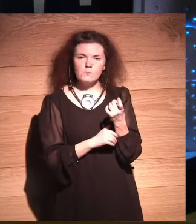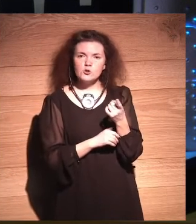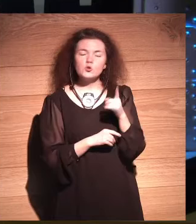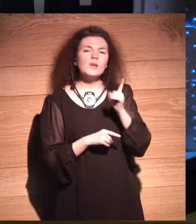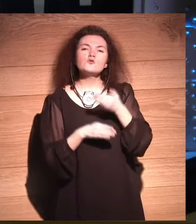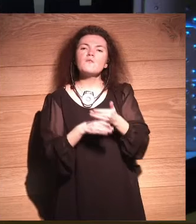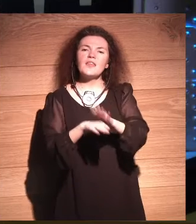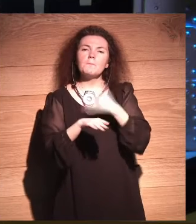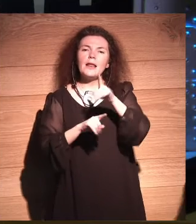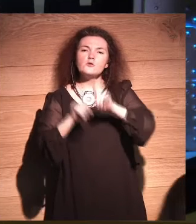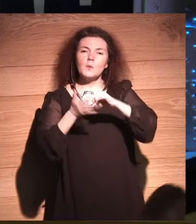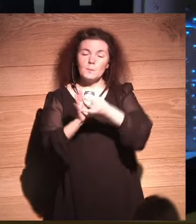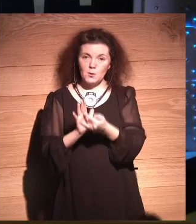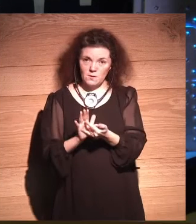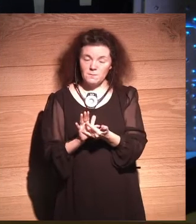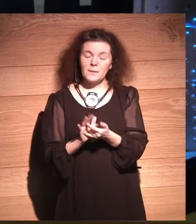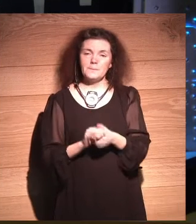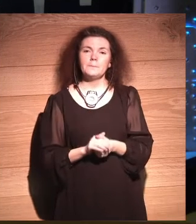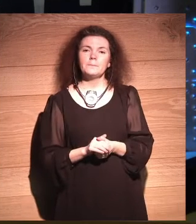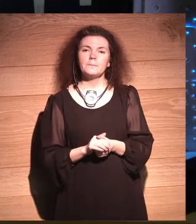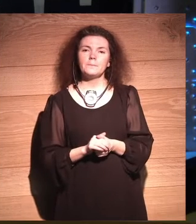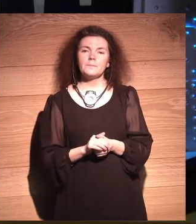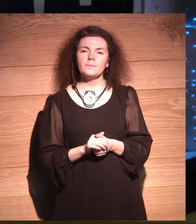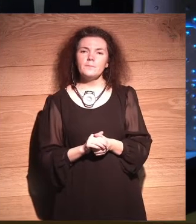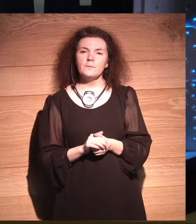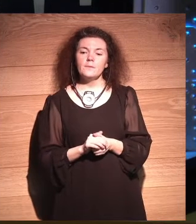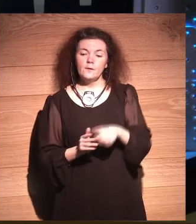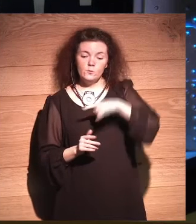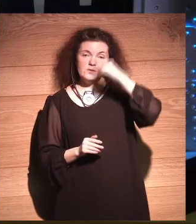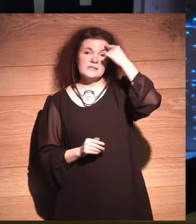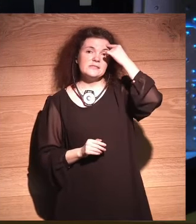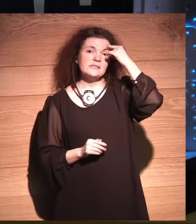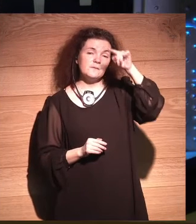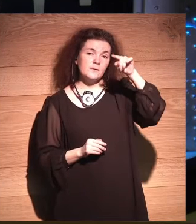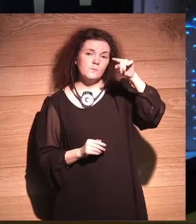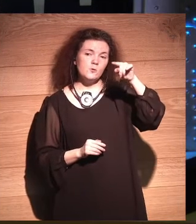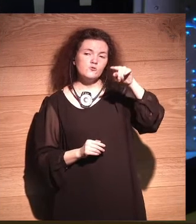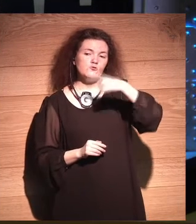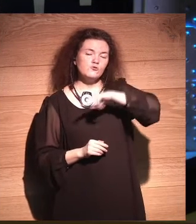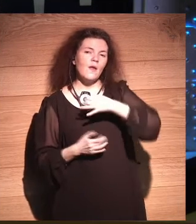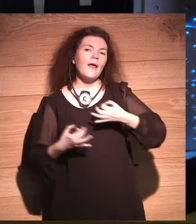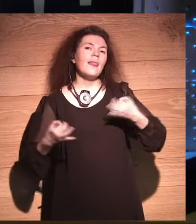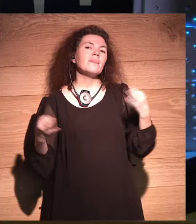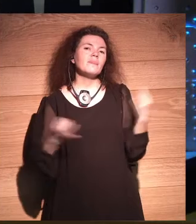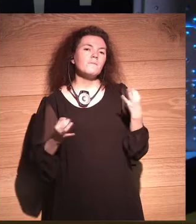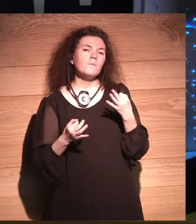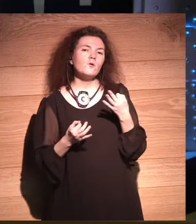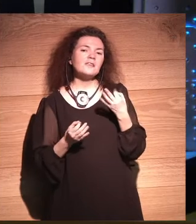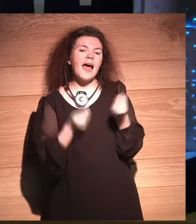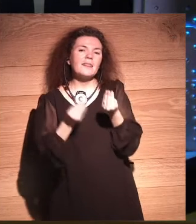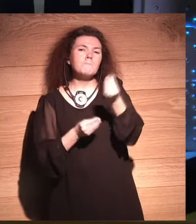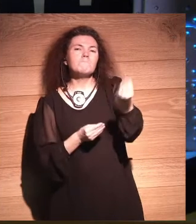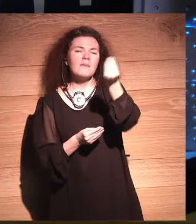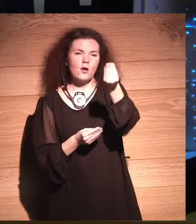problems that we face. We know that we actually have to be able to do a better job than either, on the one